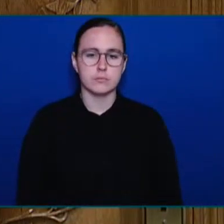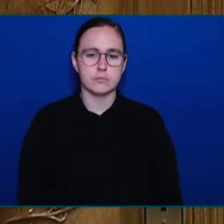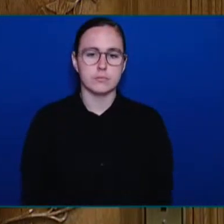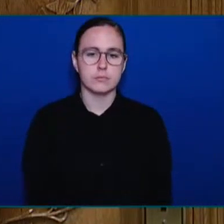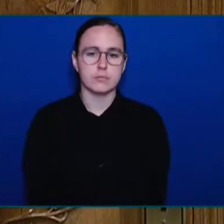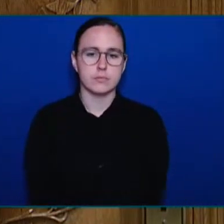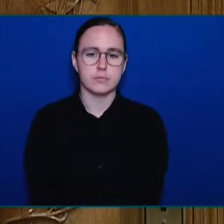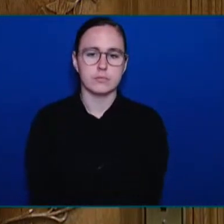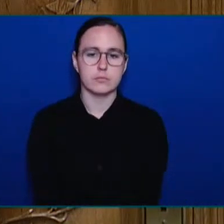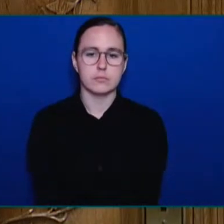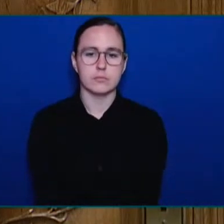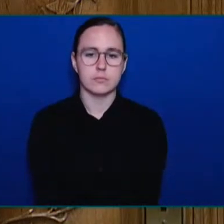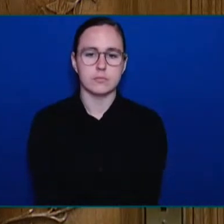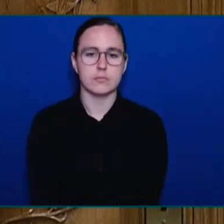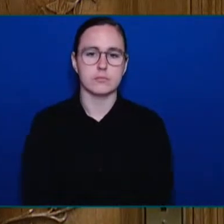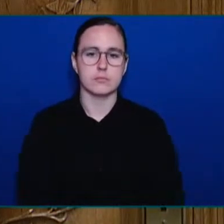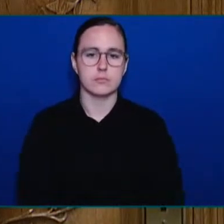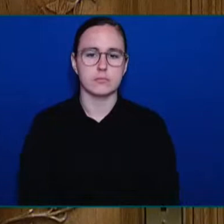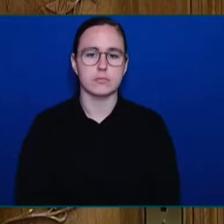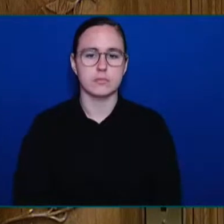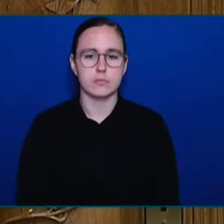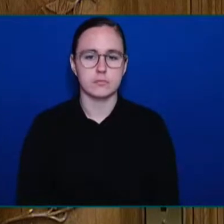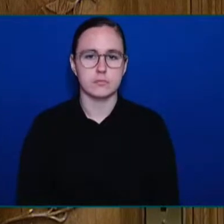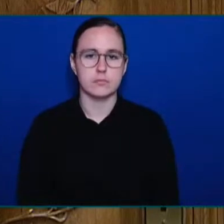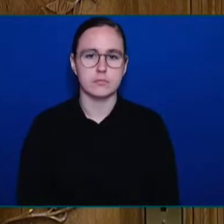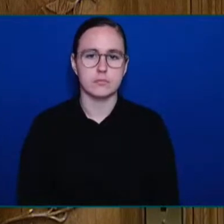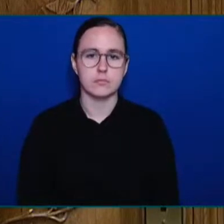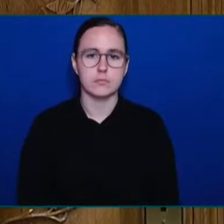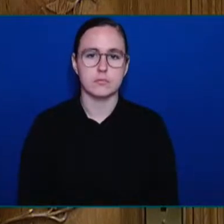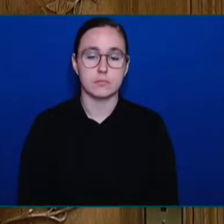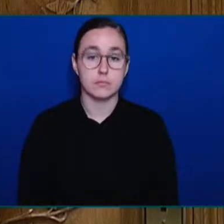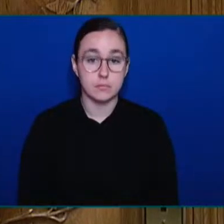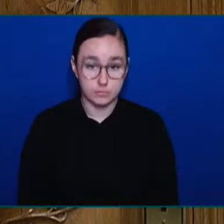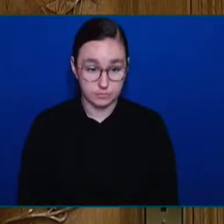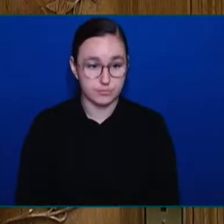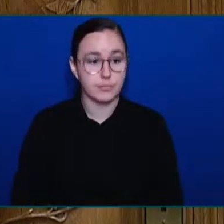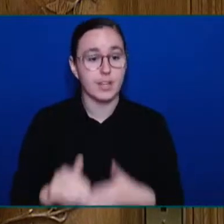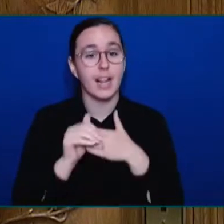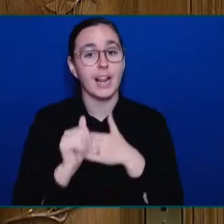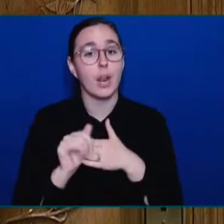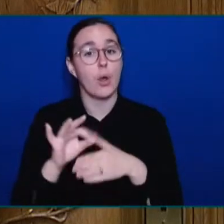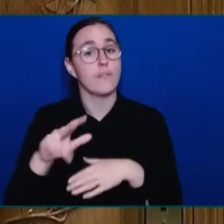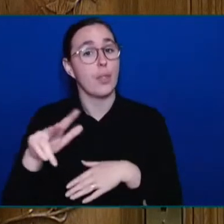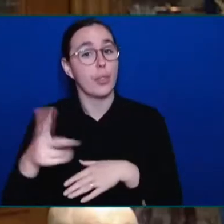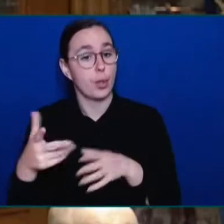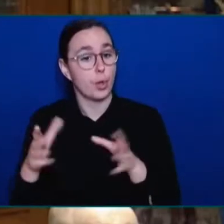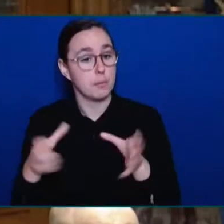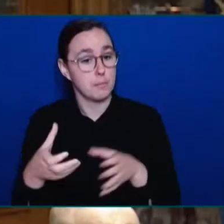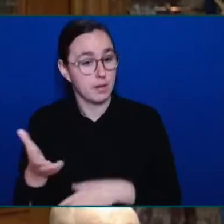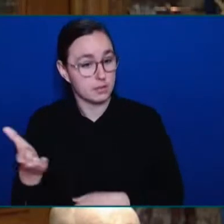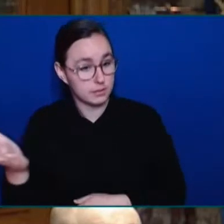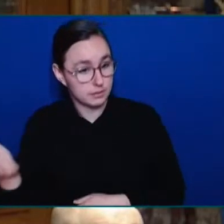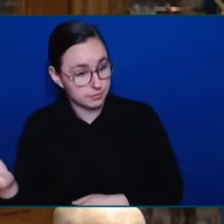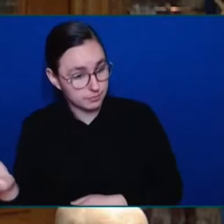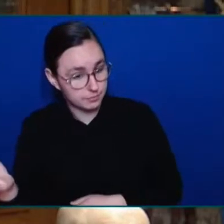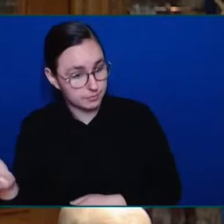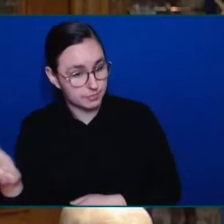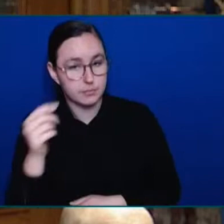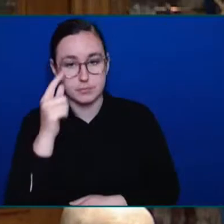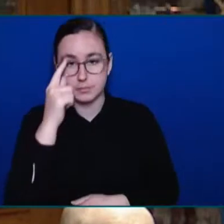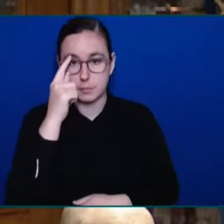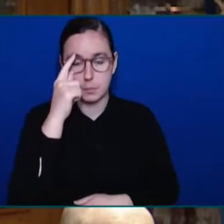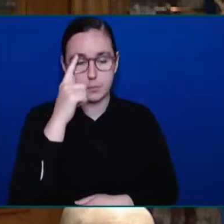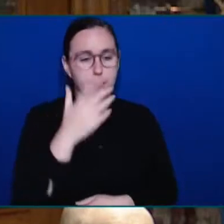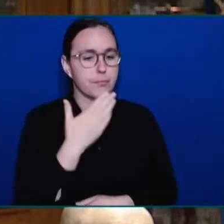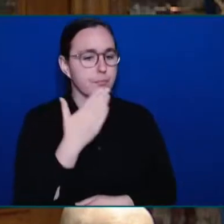Leader of the third party. Thank you, Honourable Speaker. My colleague and I spent the summer travelling around the